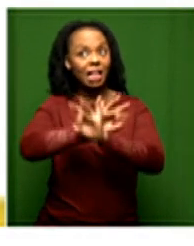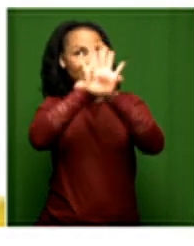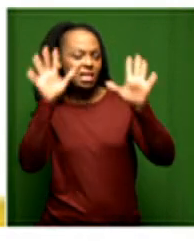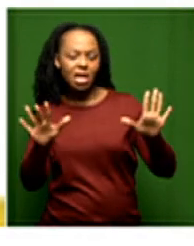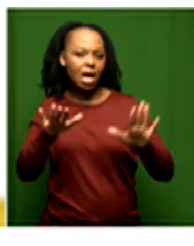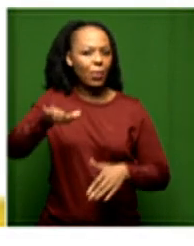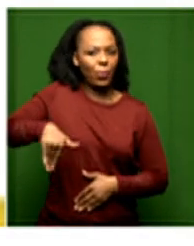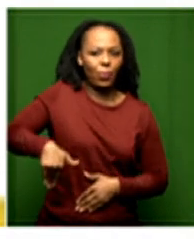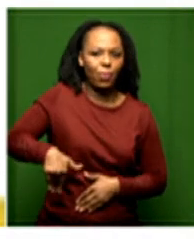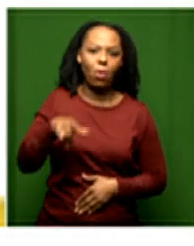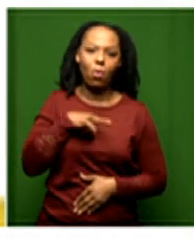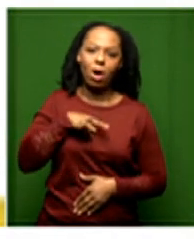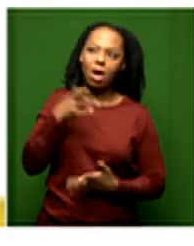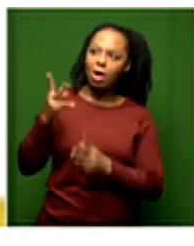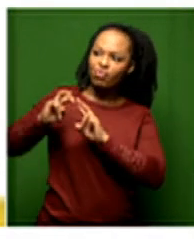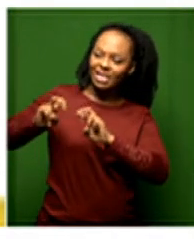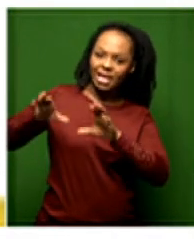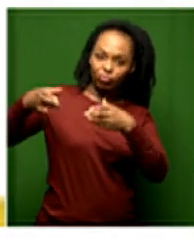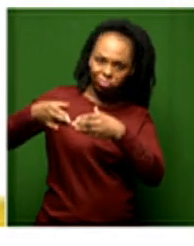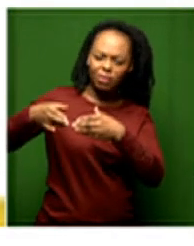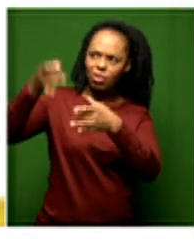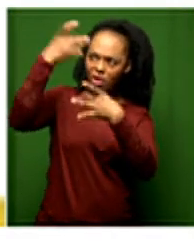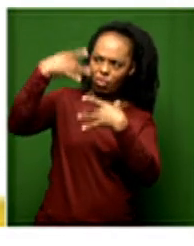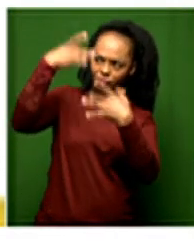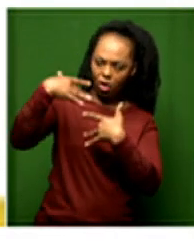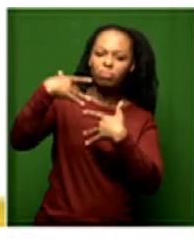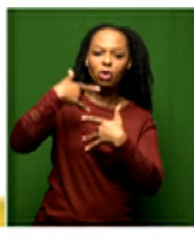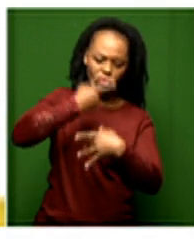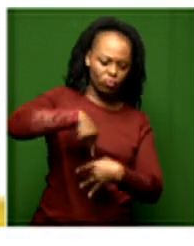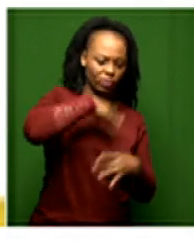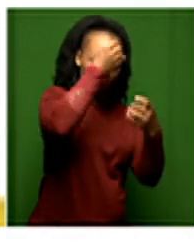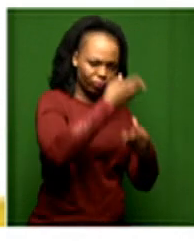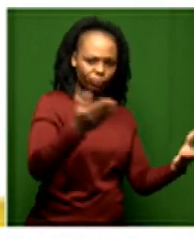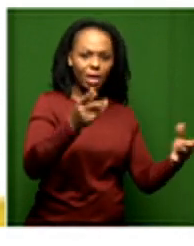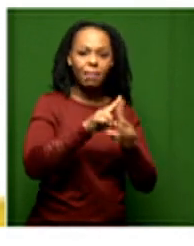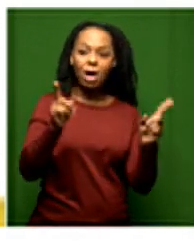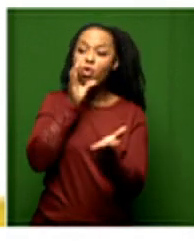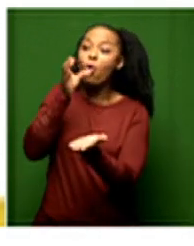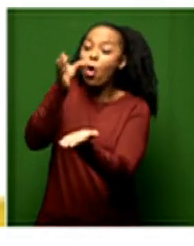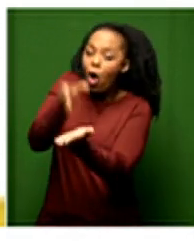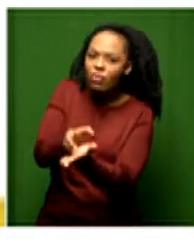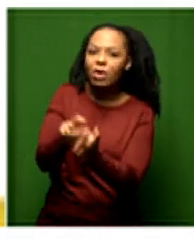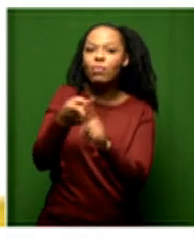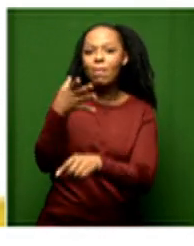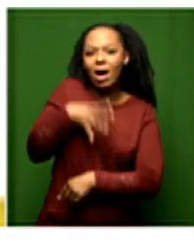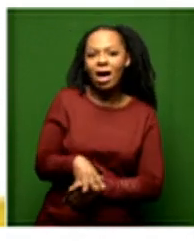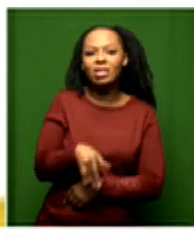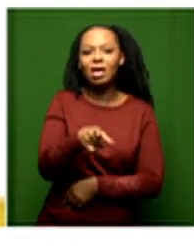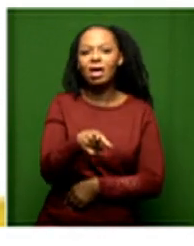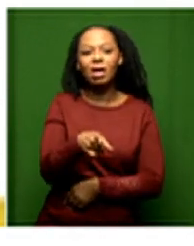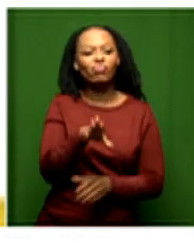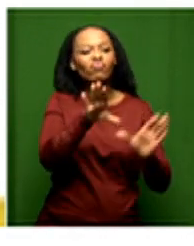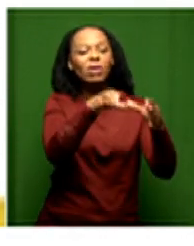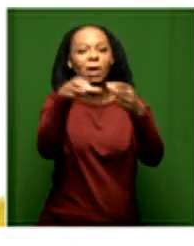be information that we're getting from the researchers themselves, but, no other confirmation from other